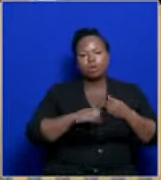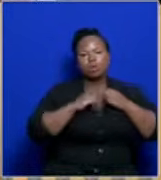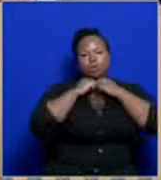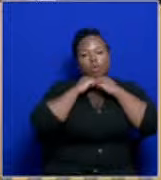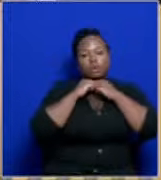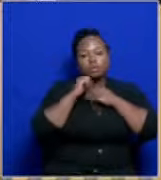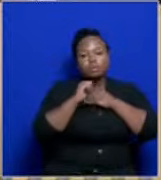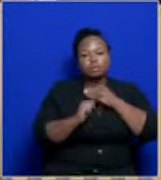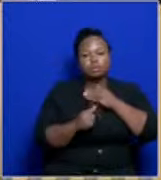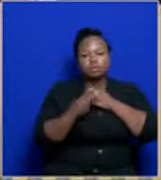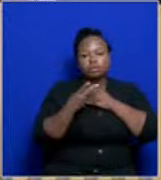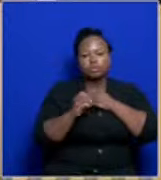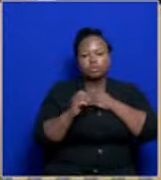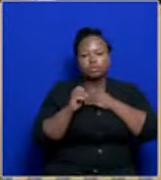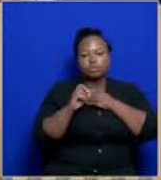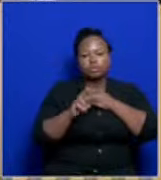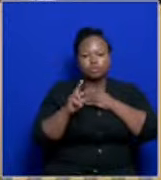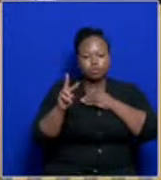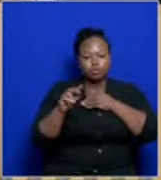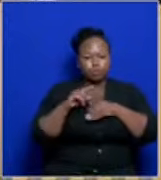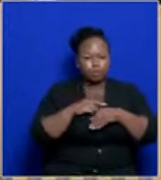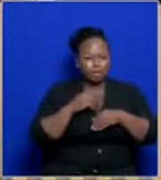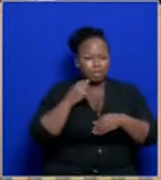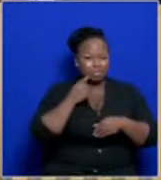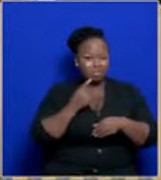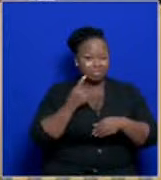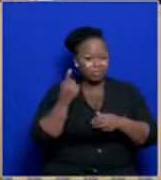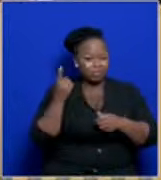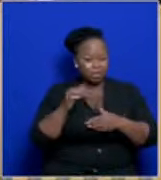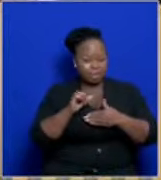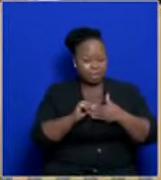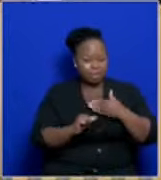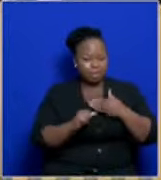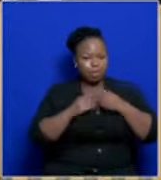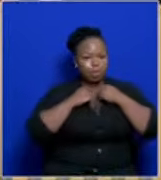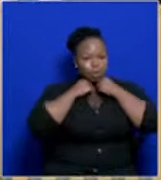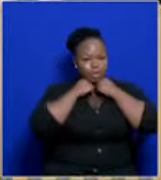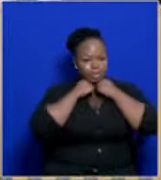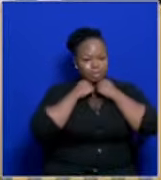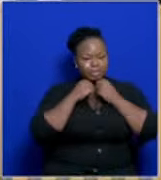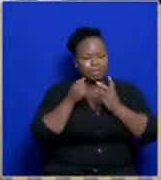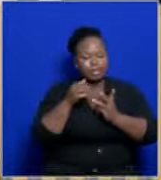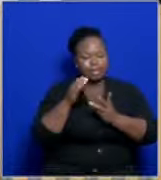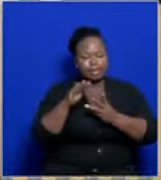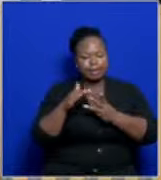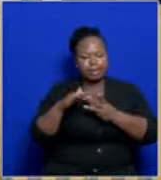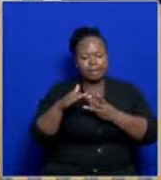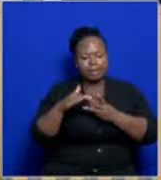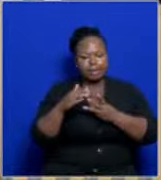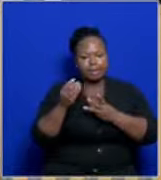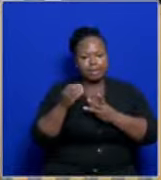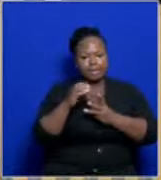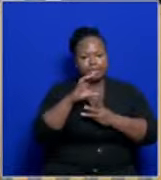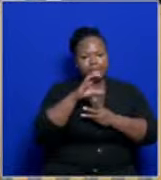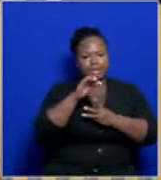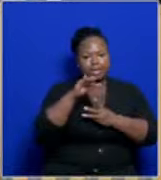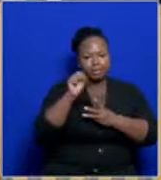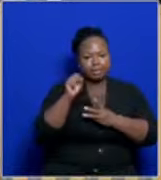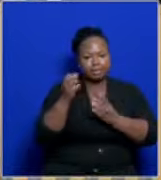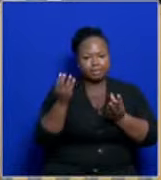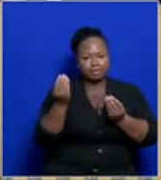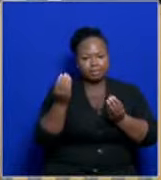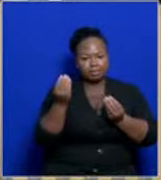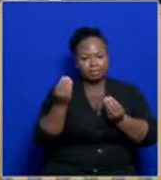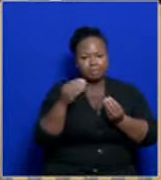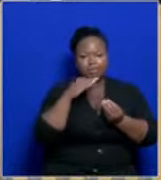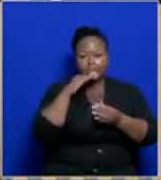is because, if I understand, the middle number in that case number indicates the month of the